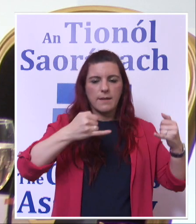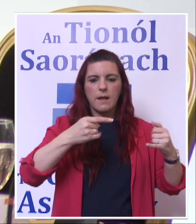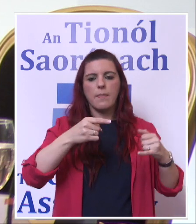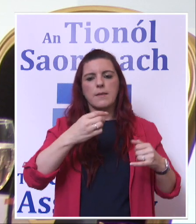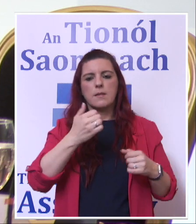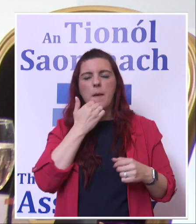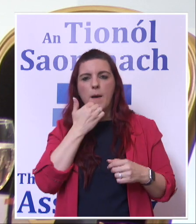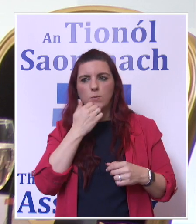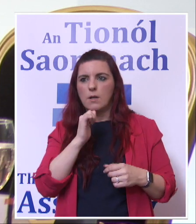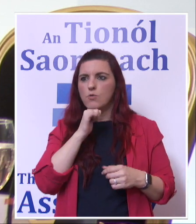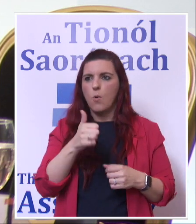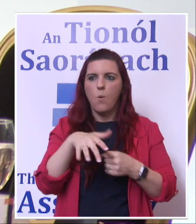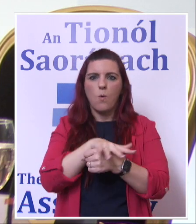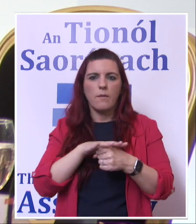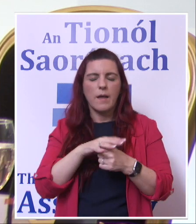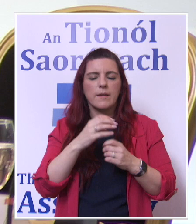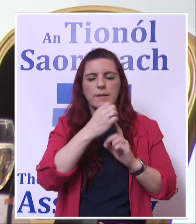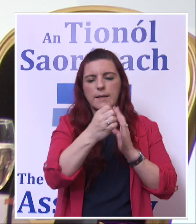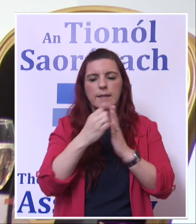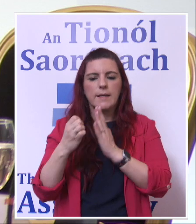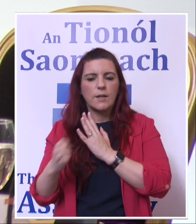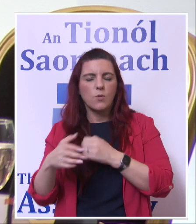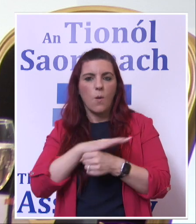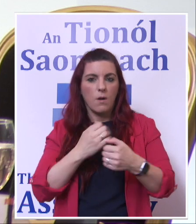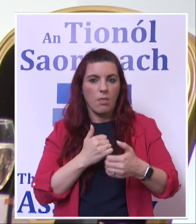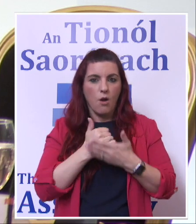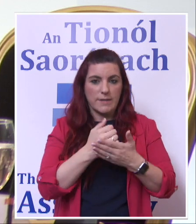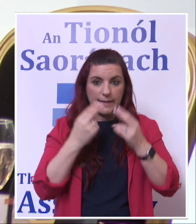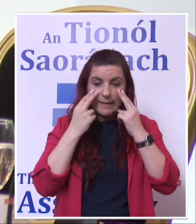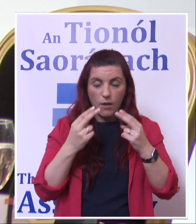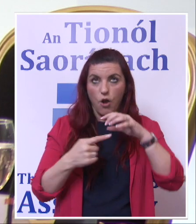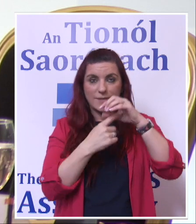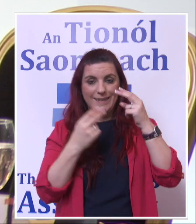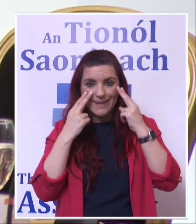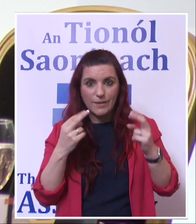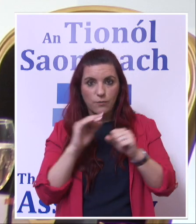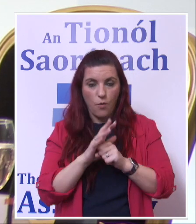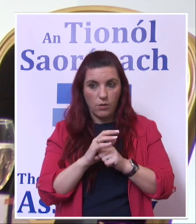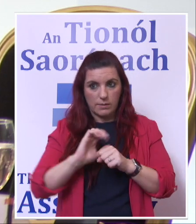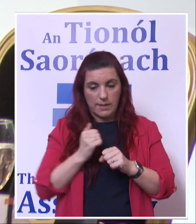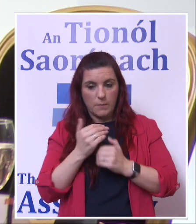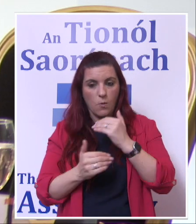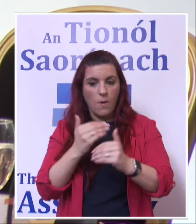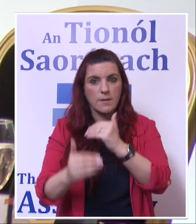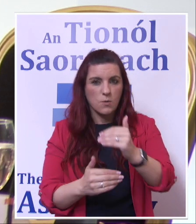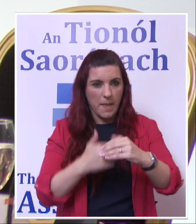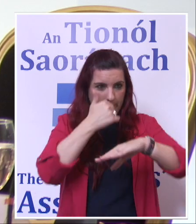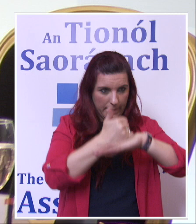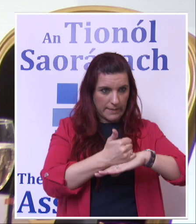no local authority, or that each local authority needs to keep in business. So that baseline is